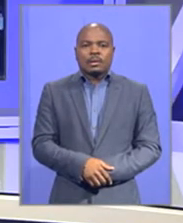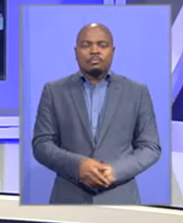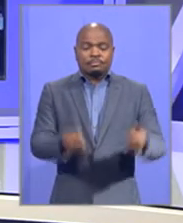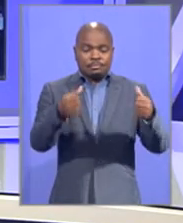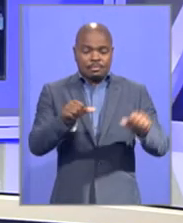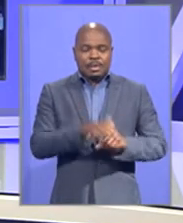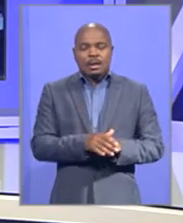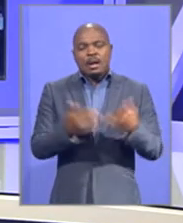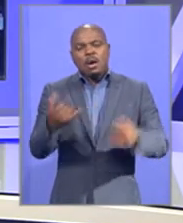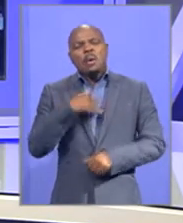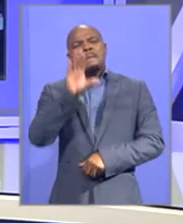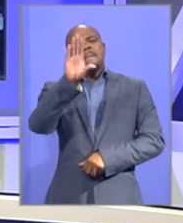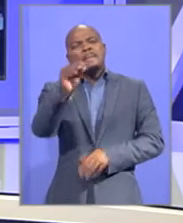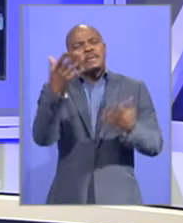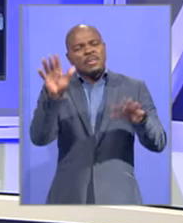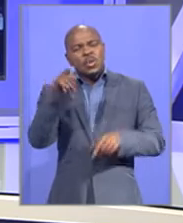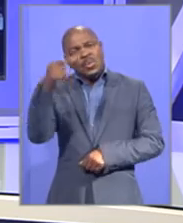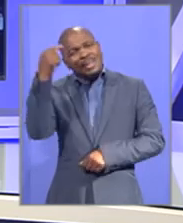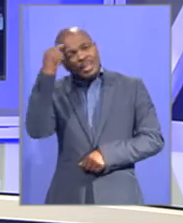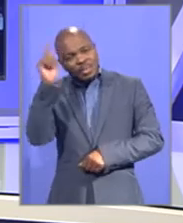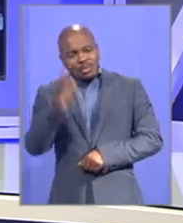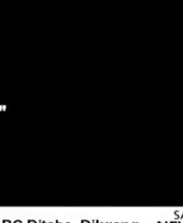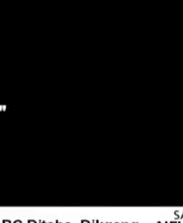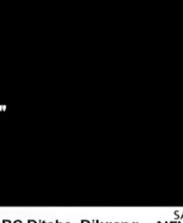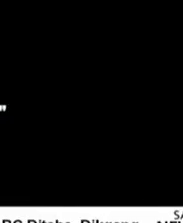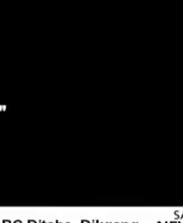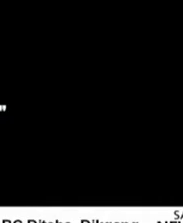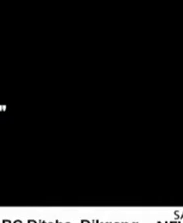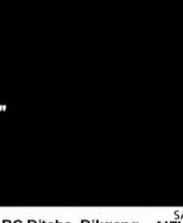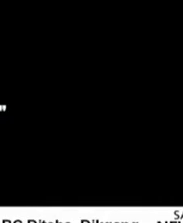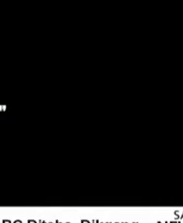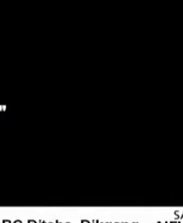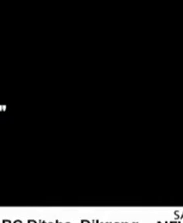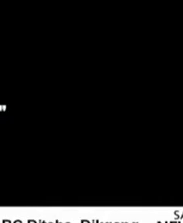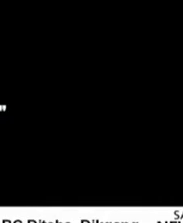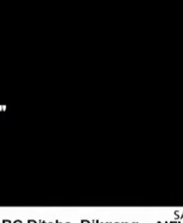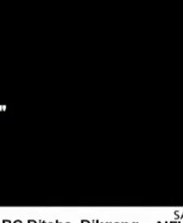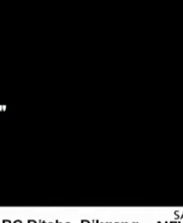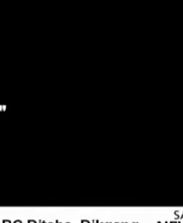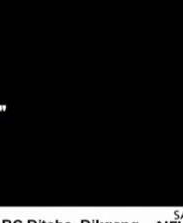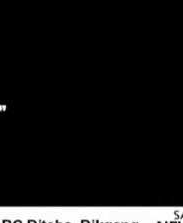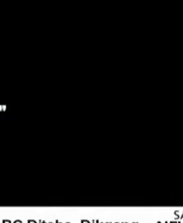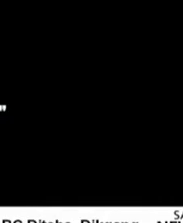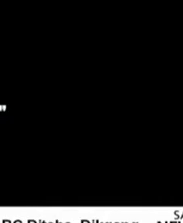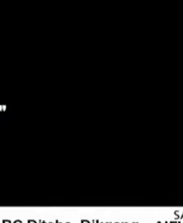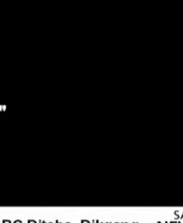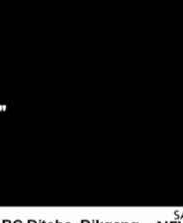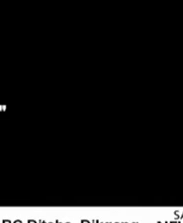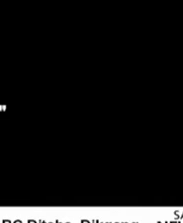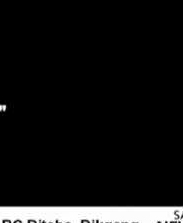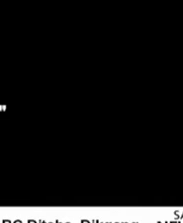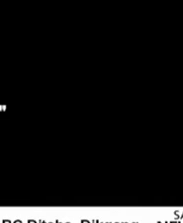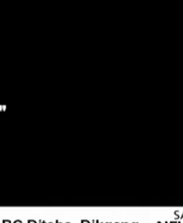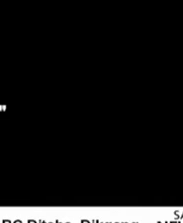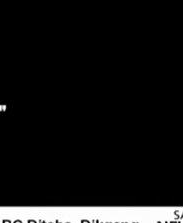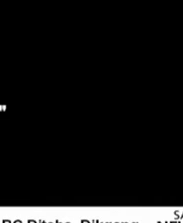Kgante jaana re go boditse gore wa akanya gore go ne go le maleba gore ANC kwa Ekurhuleni e bege dipholo go santse go na le tseo